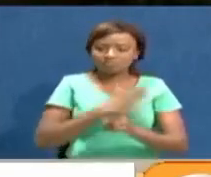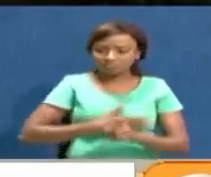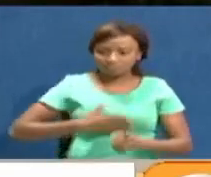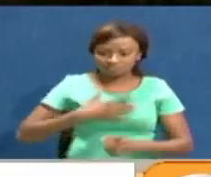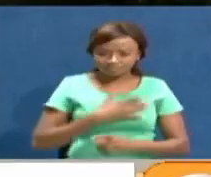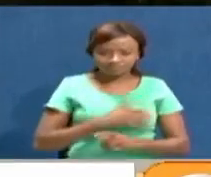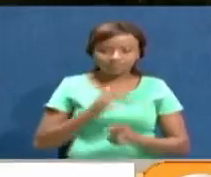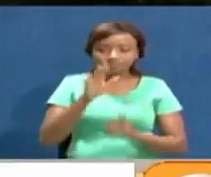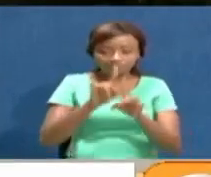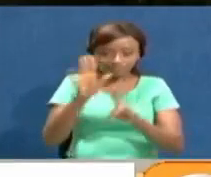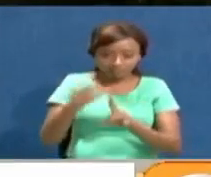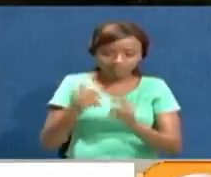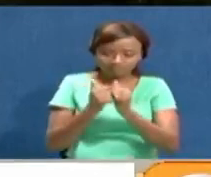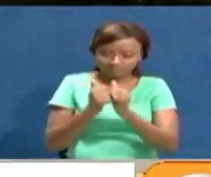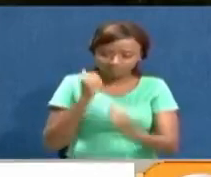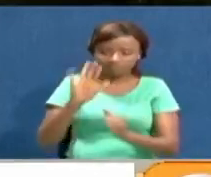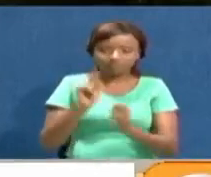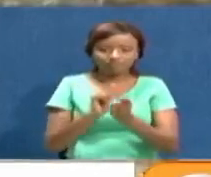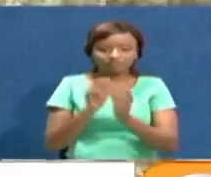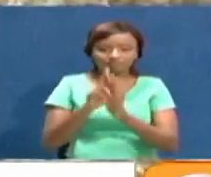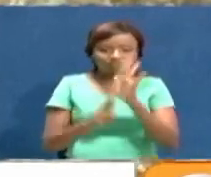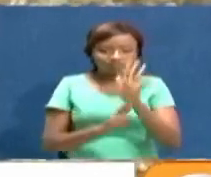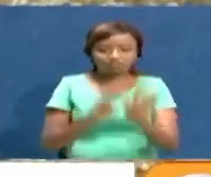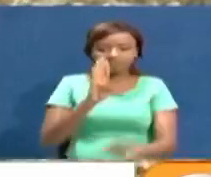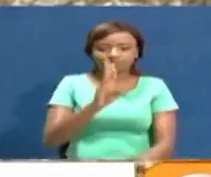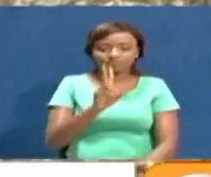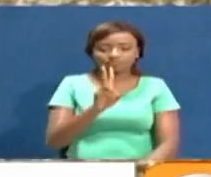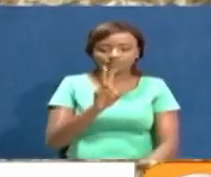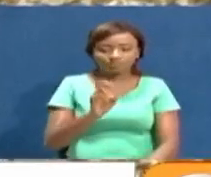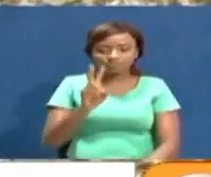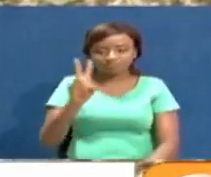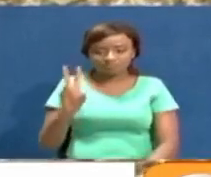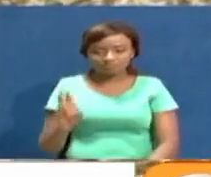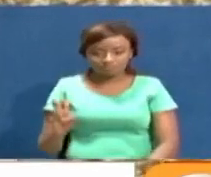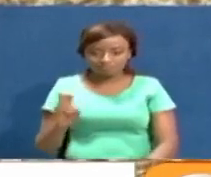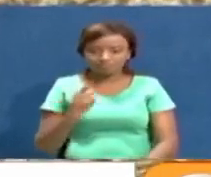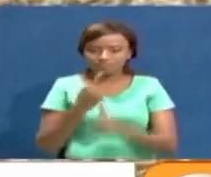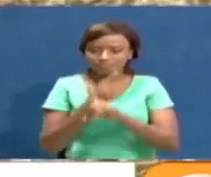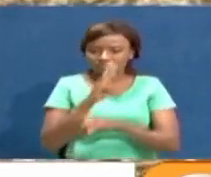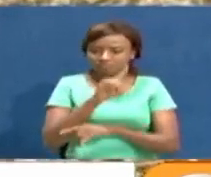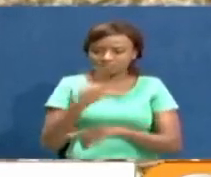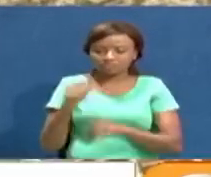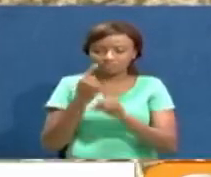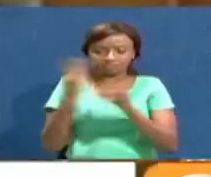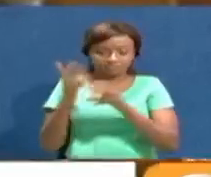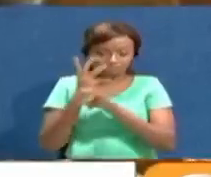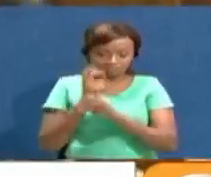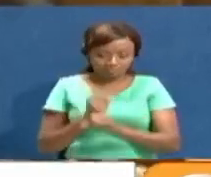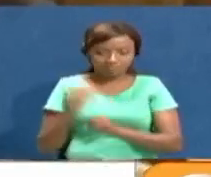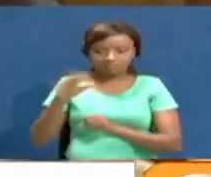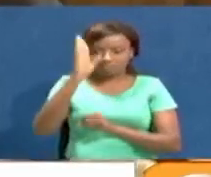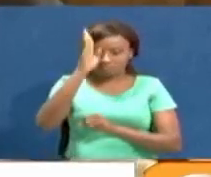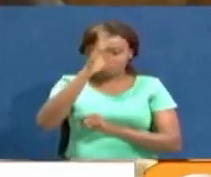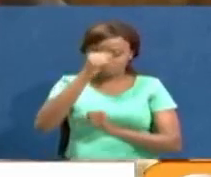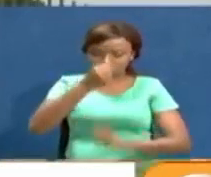crop regulations 2020. Now, at a meeting in Bungoma County, the representatives of various farmers' associations threw their weight